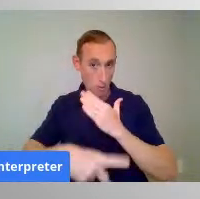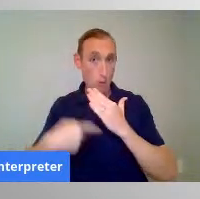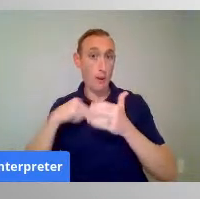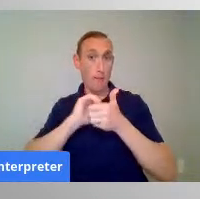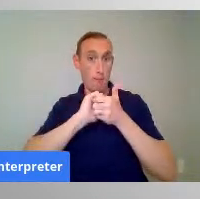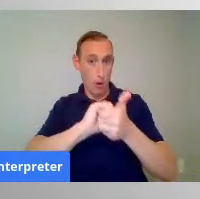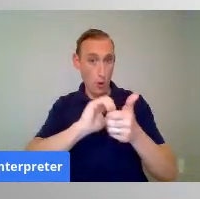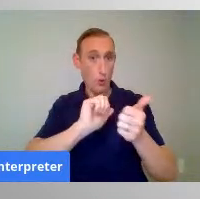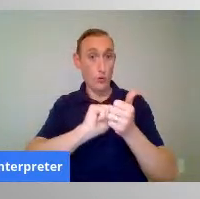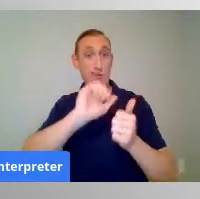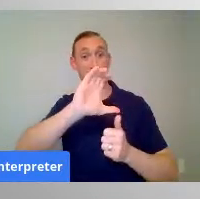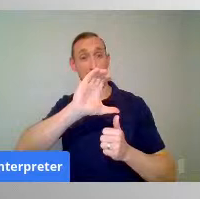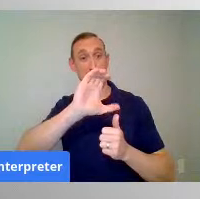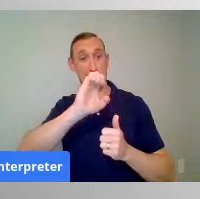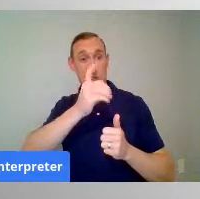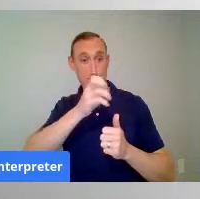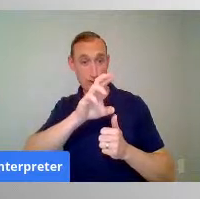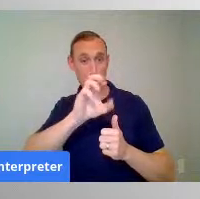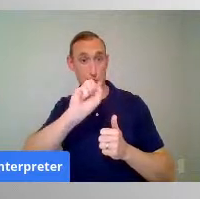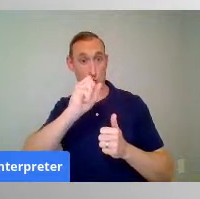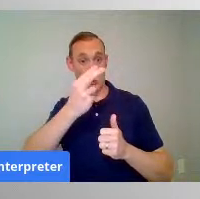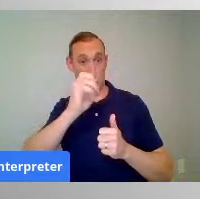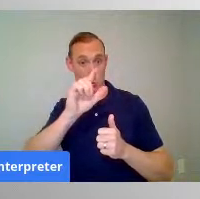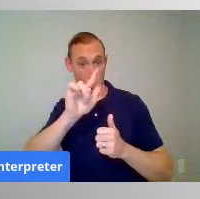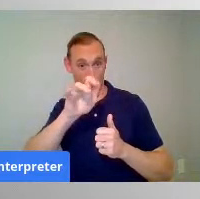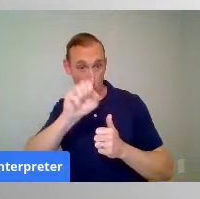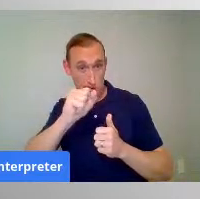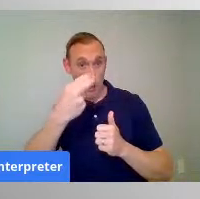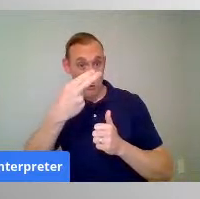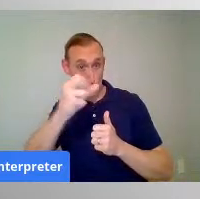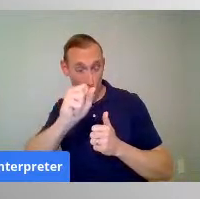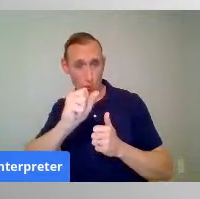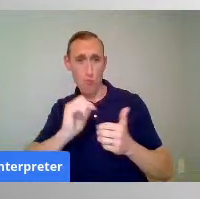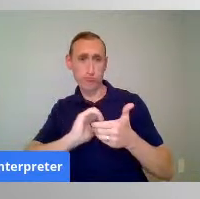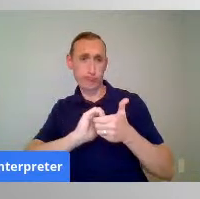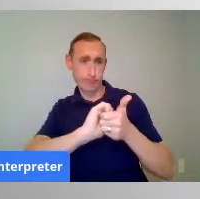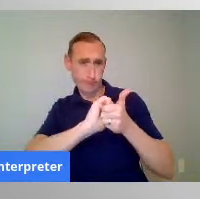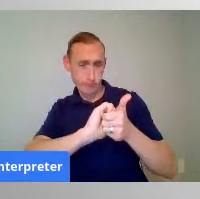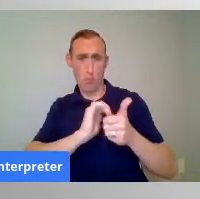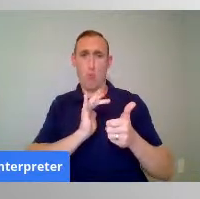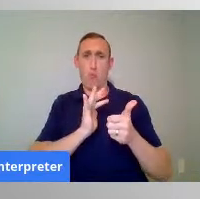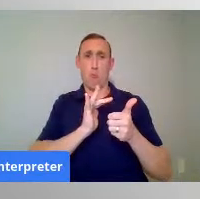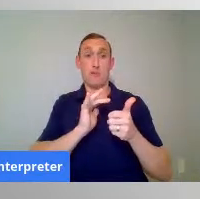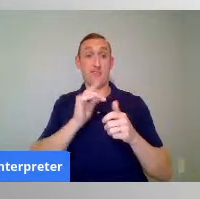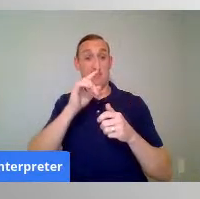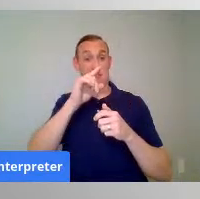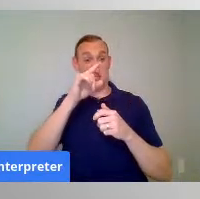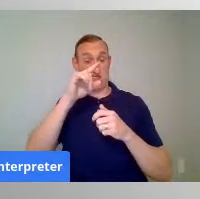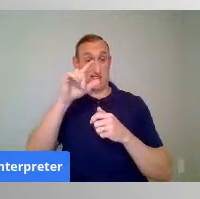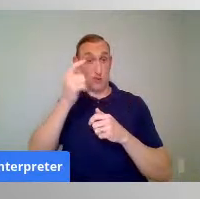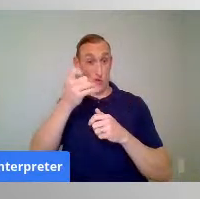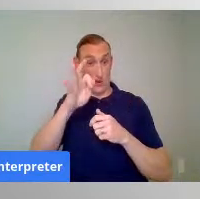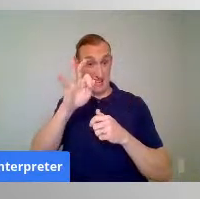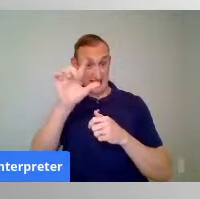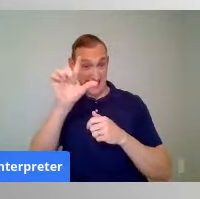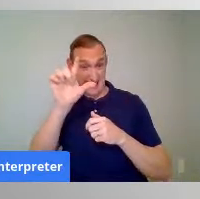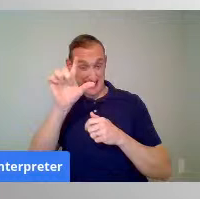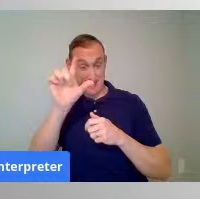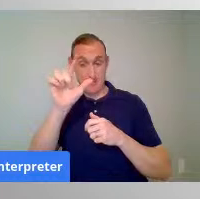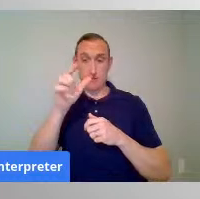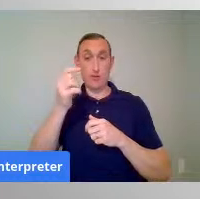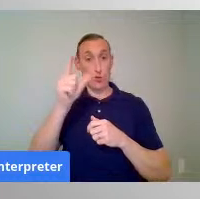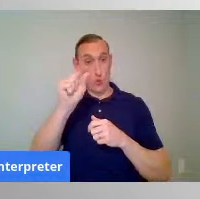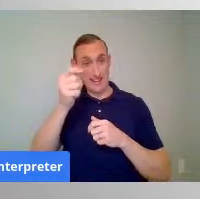that partnership, and it worked very successfully during the summer of 2019, where we had 338 middle and high